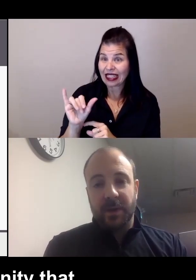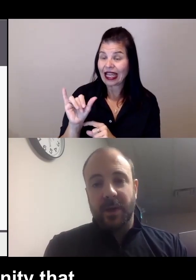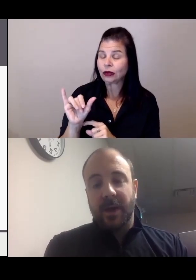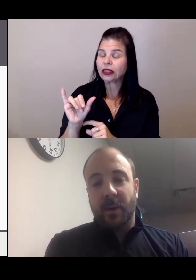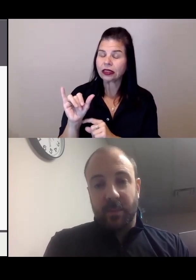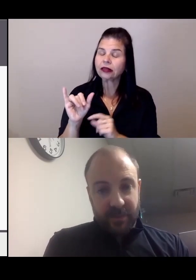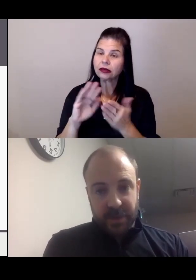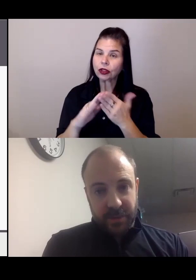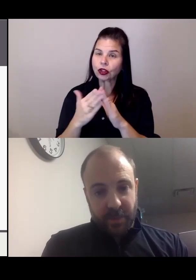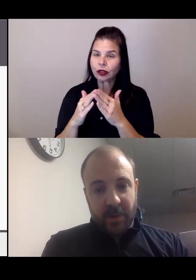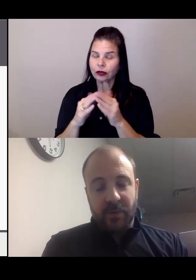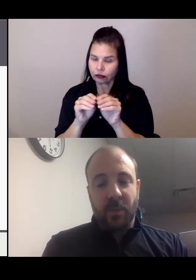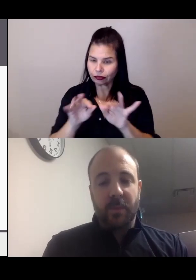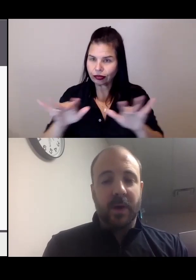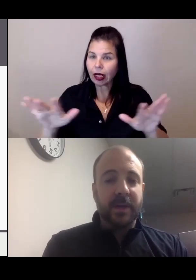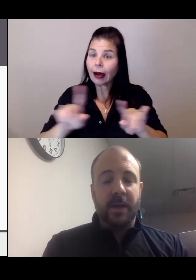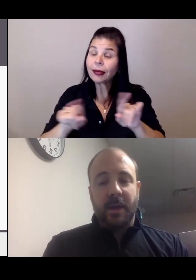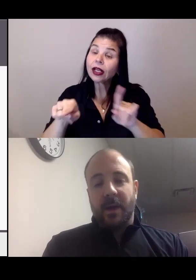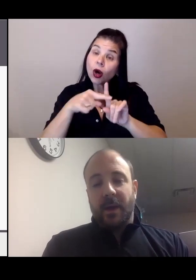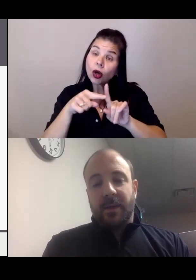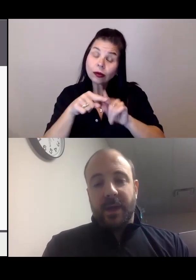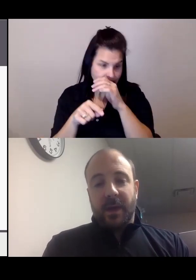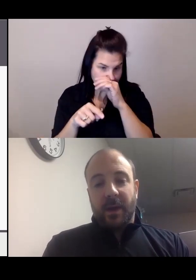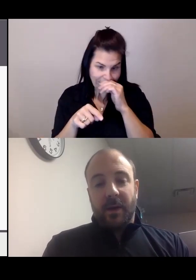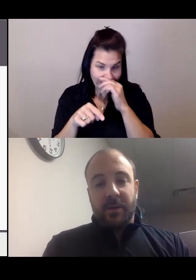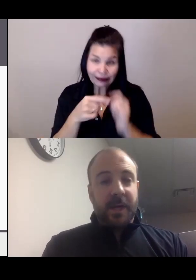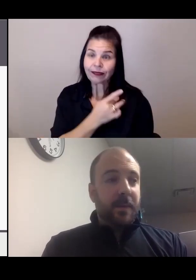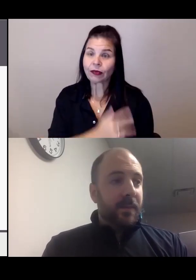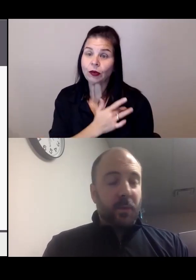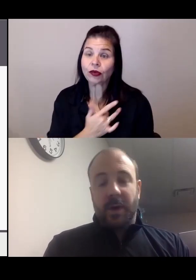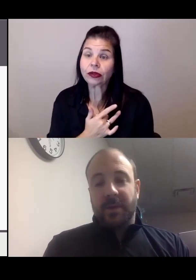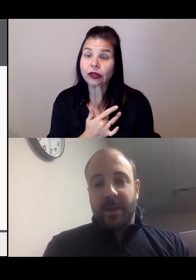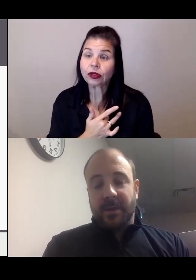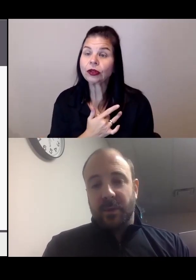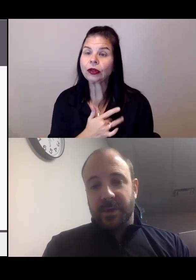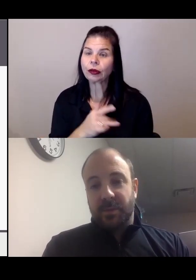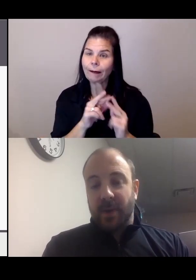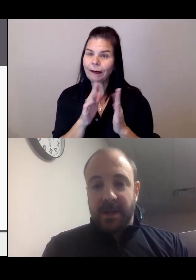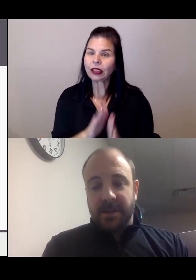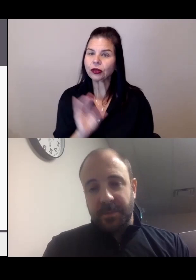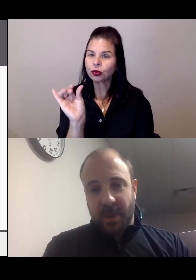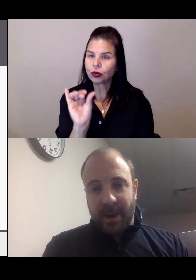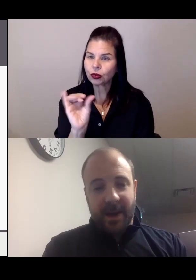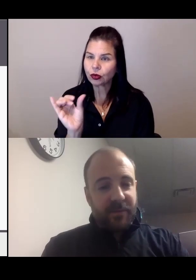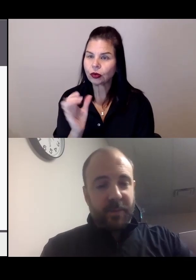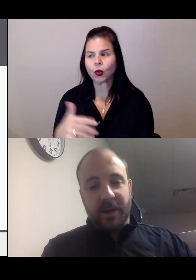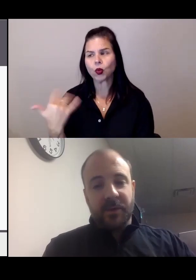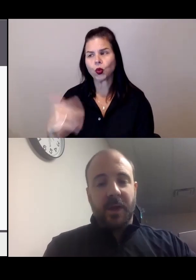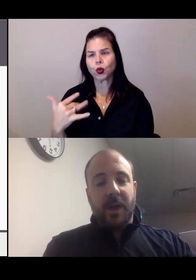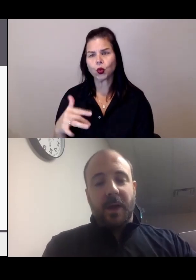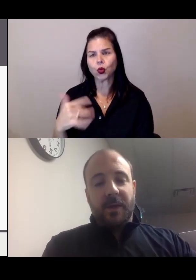but with our provincial partners more broadly. The team, the work that they did was praised by